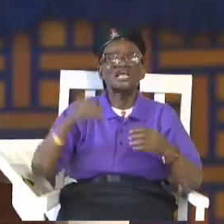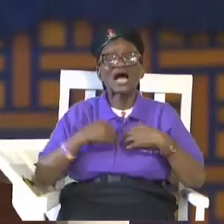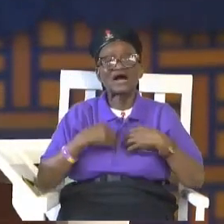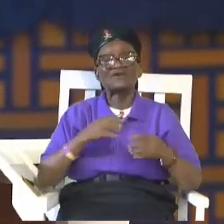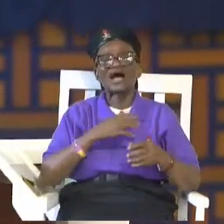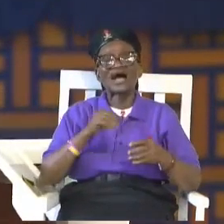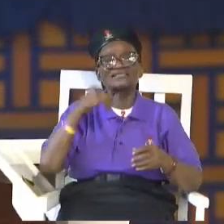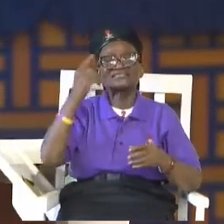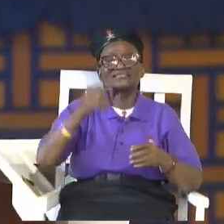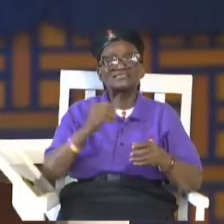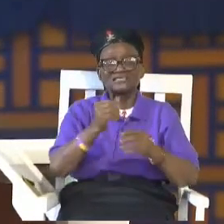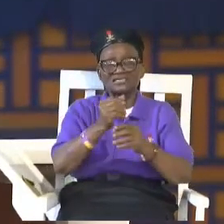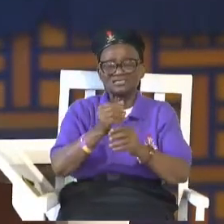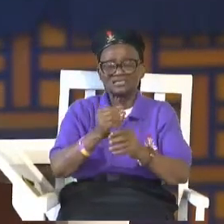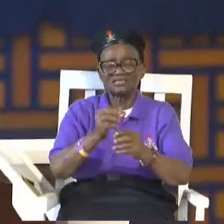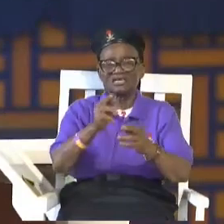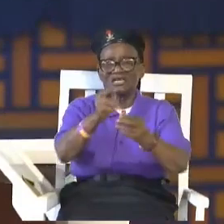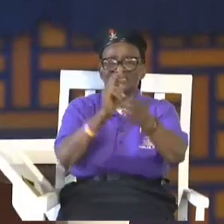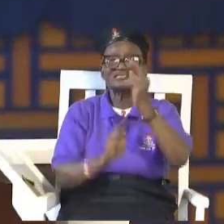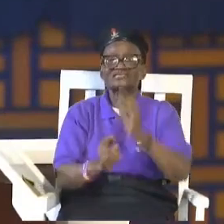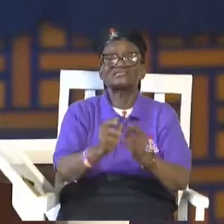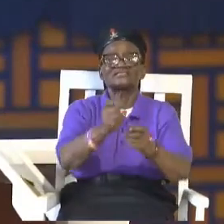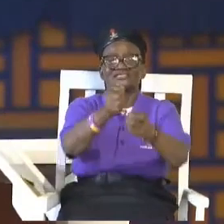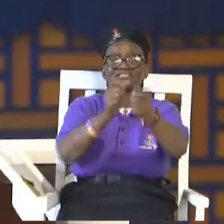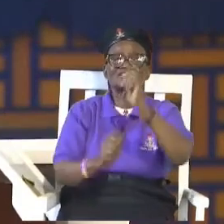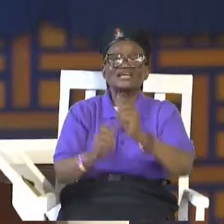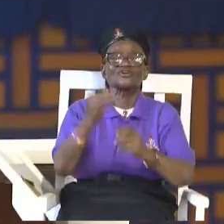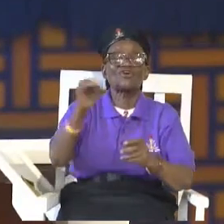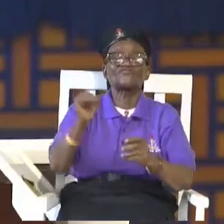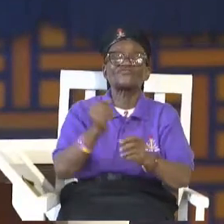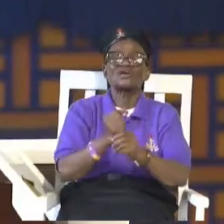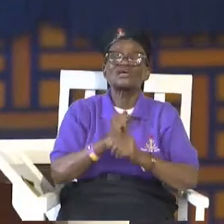and instead of getting better, got worse.